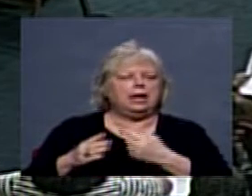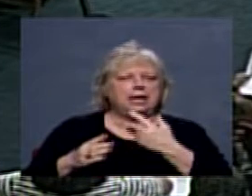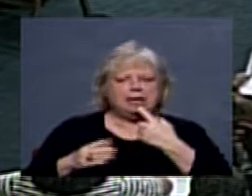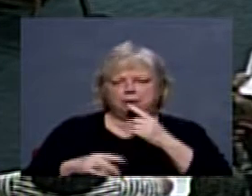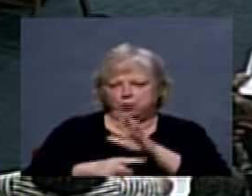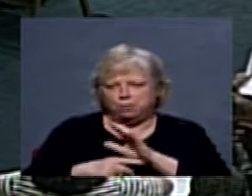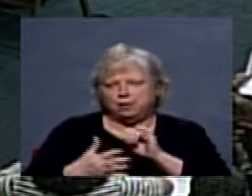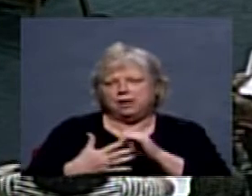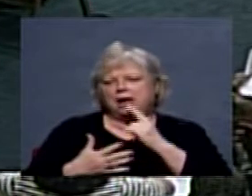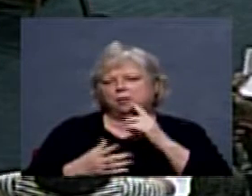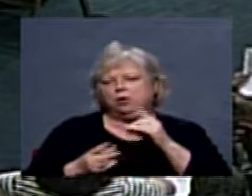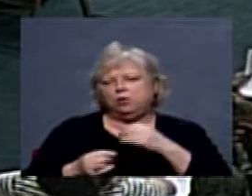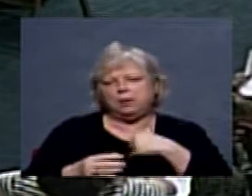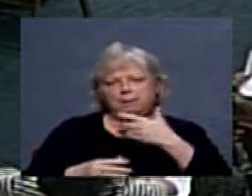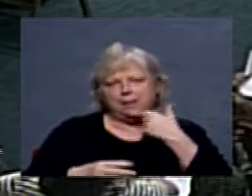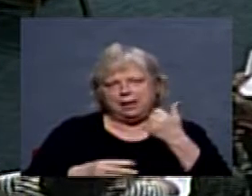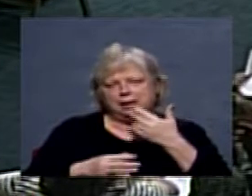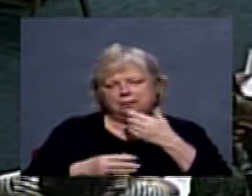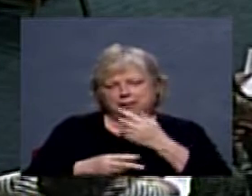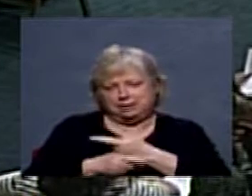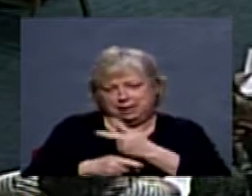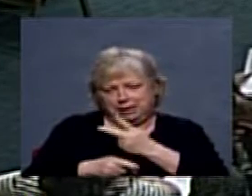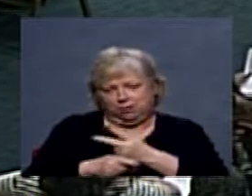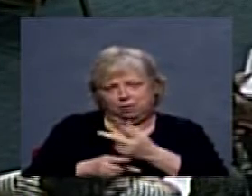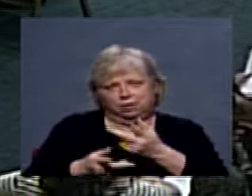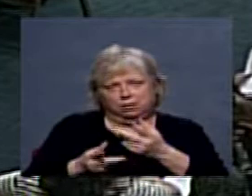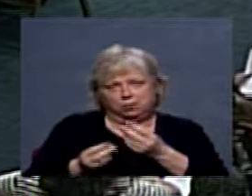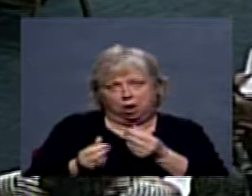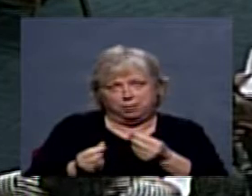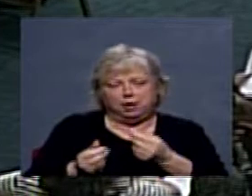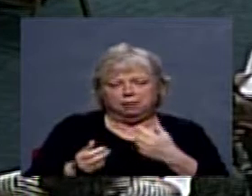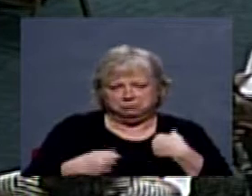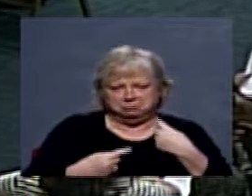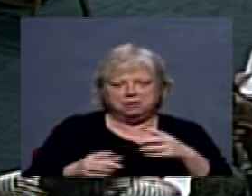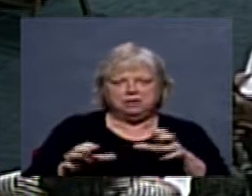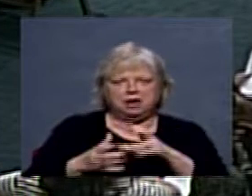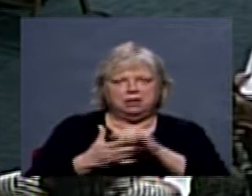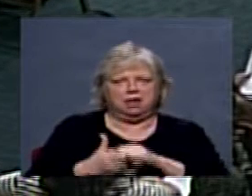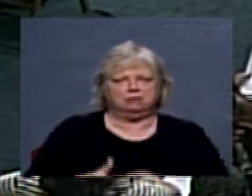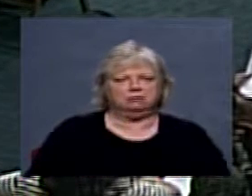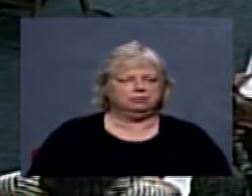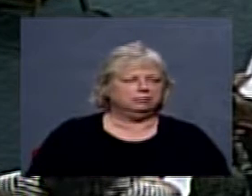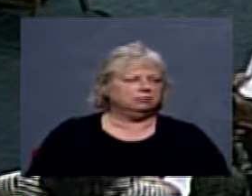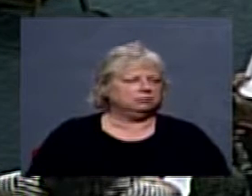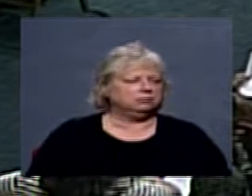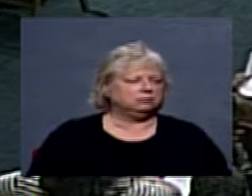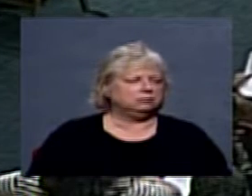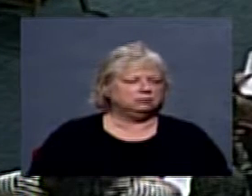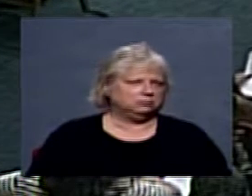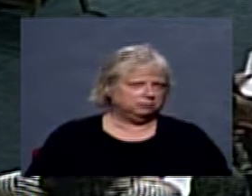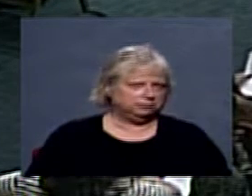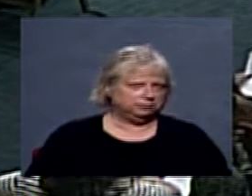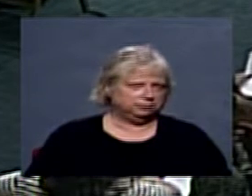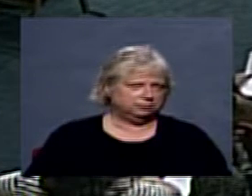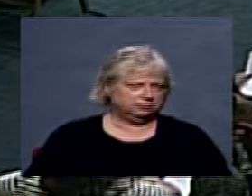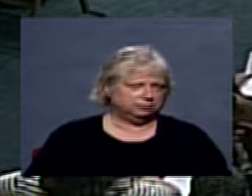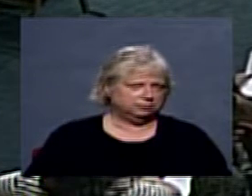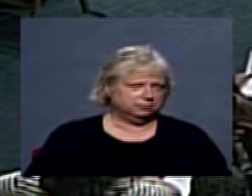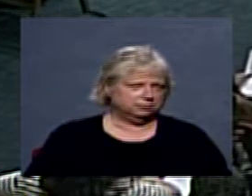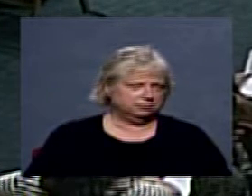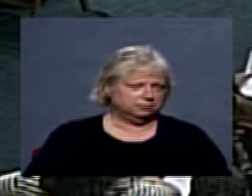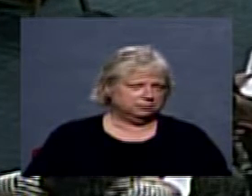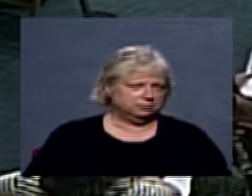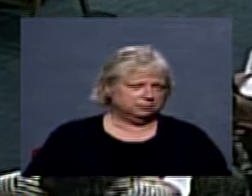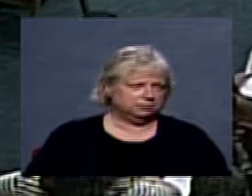of the property, and I've done that. Take care of the biggest part of it. And I